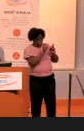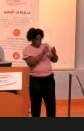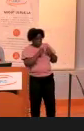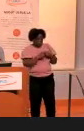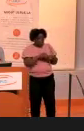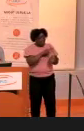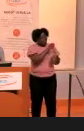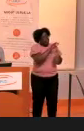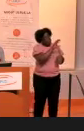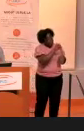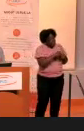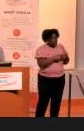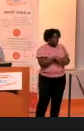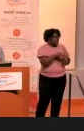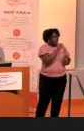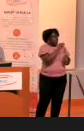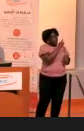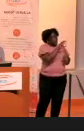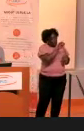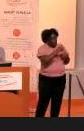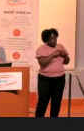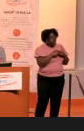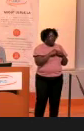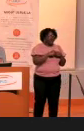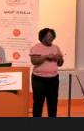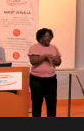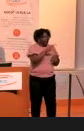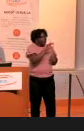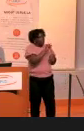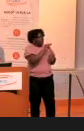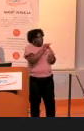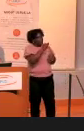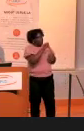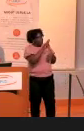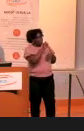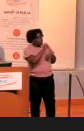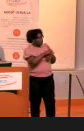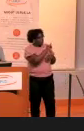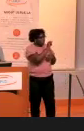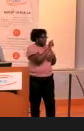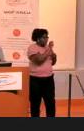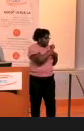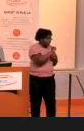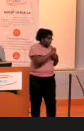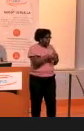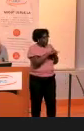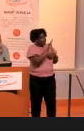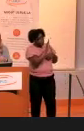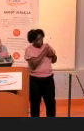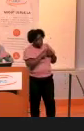the mycophenolate, the azathioprine, or one of the calcineurin inhibitors, which is the tacrolimus or the voclosporin